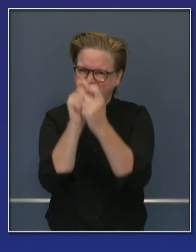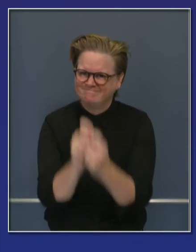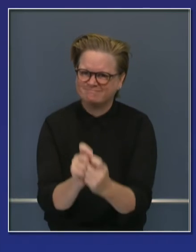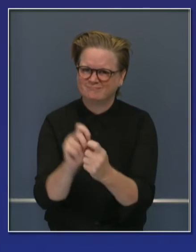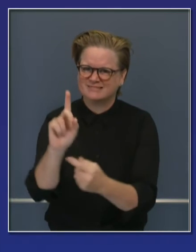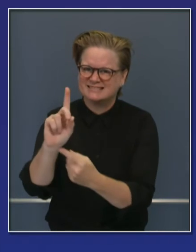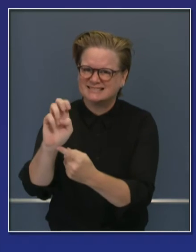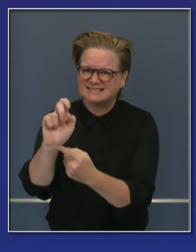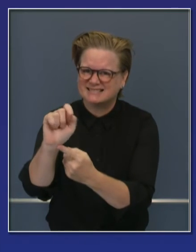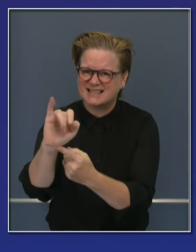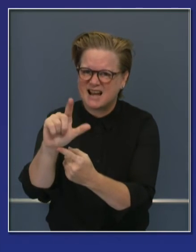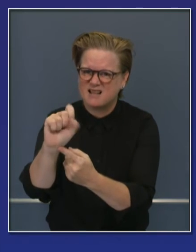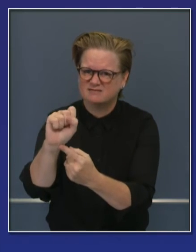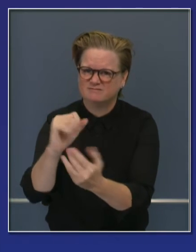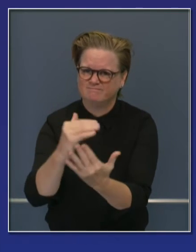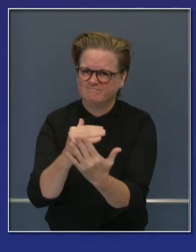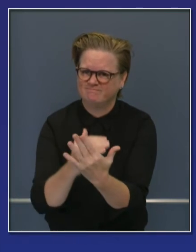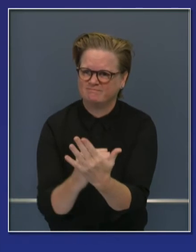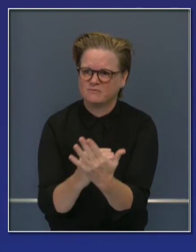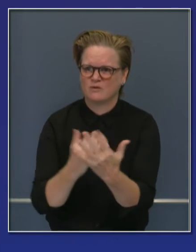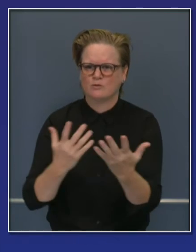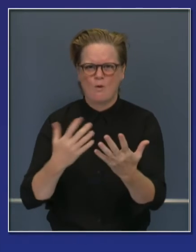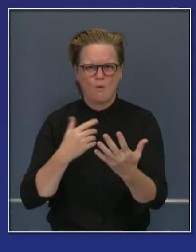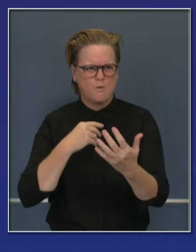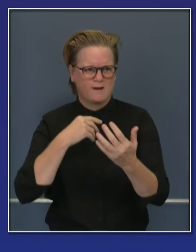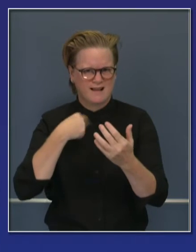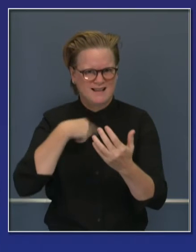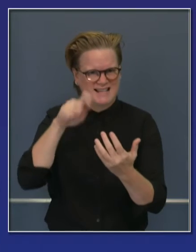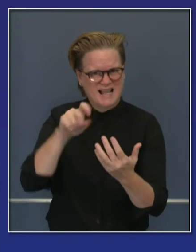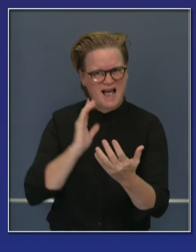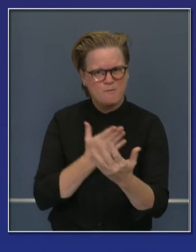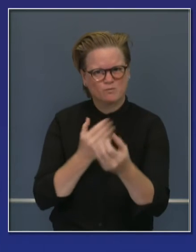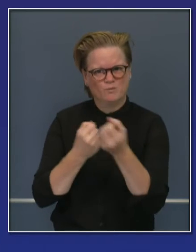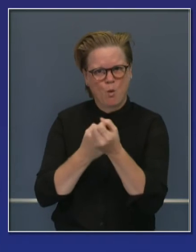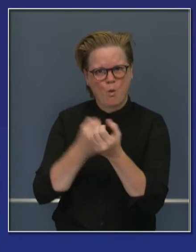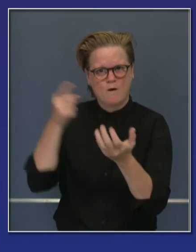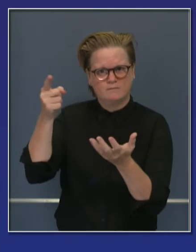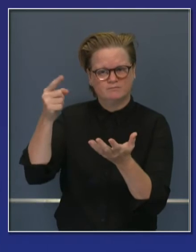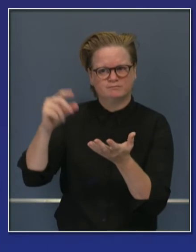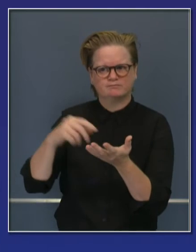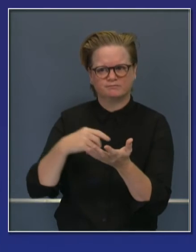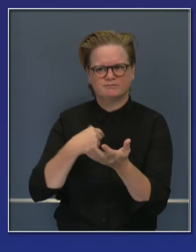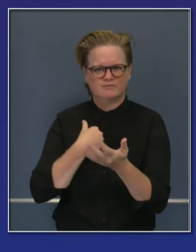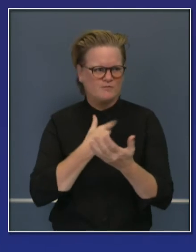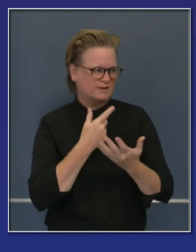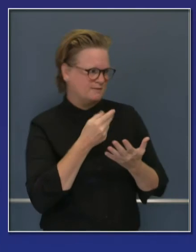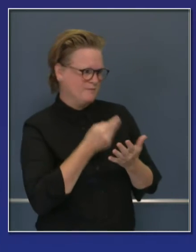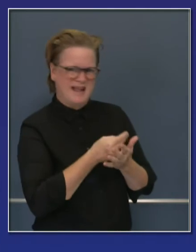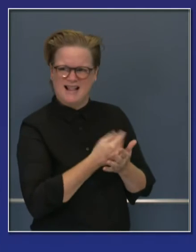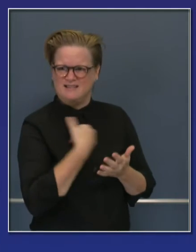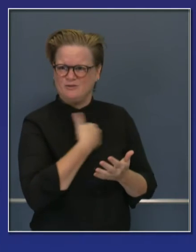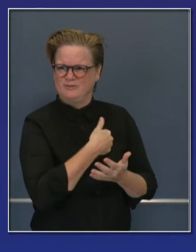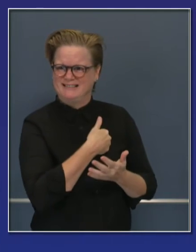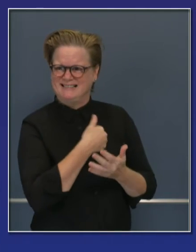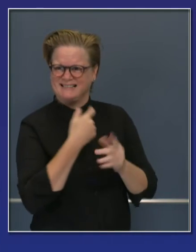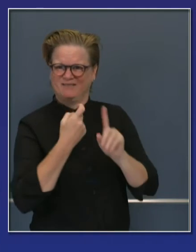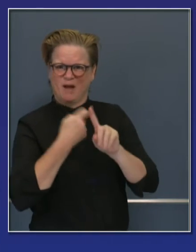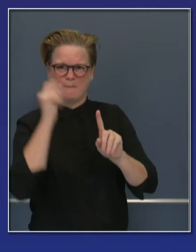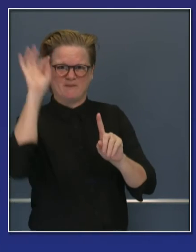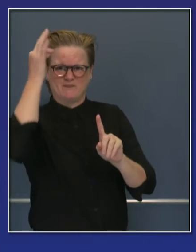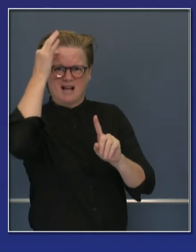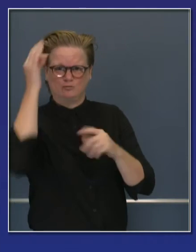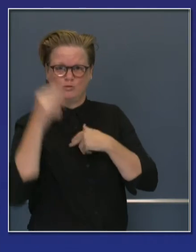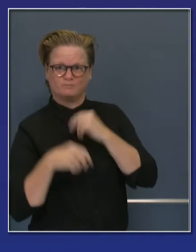concurrence with the legislature. We'll try to draw as many dollars we can from the federal government down, and then we look forward to the next stimulus. But we're not